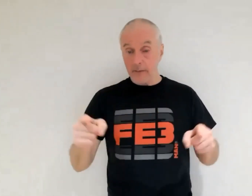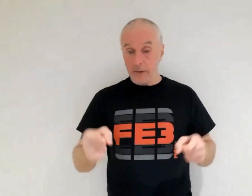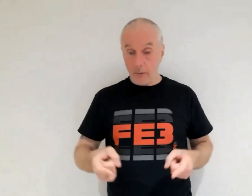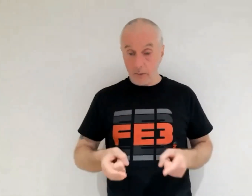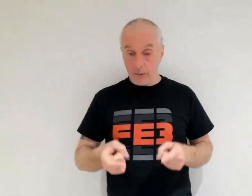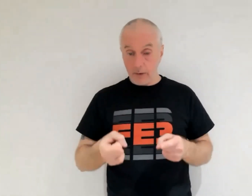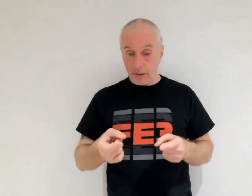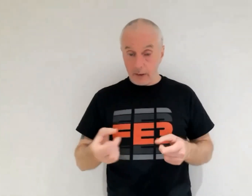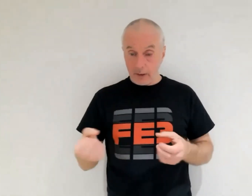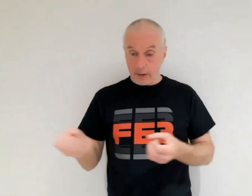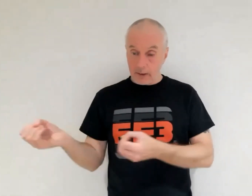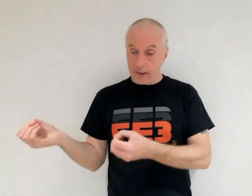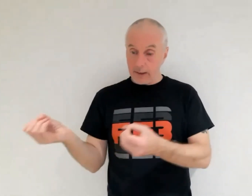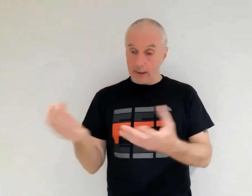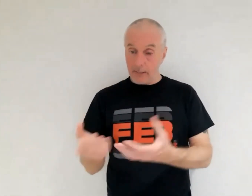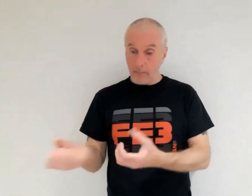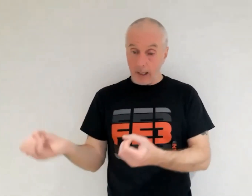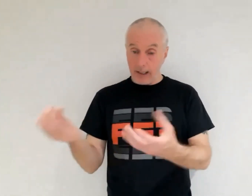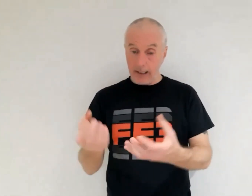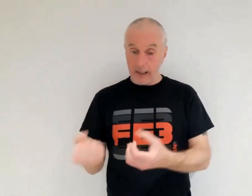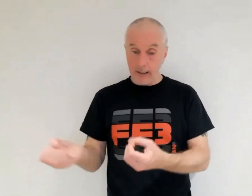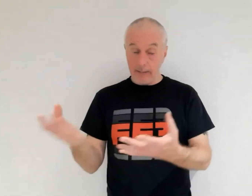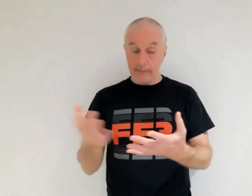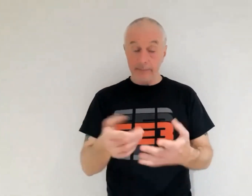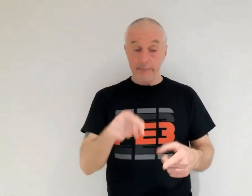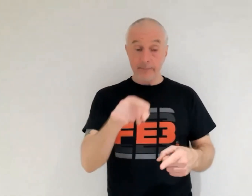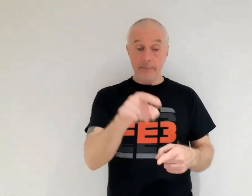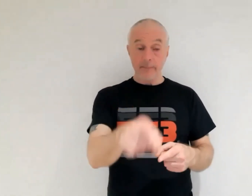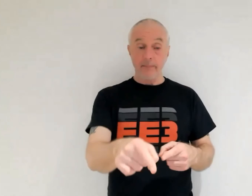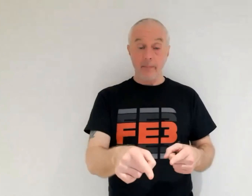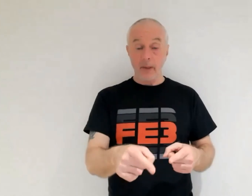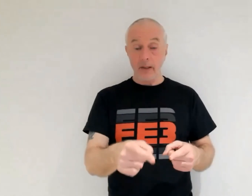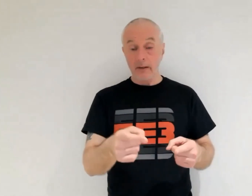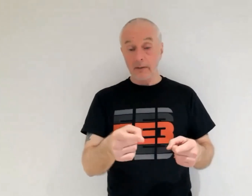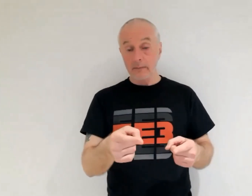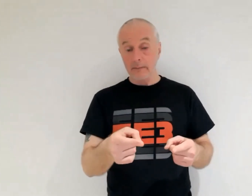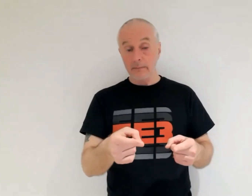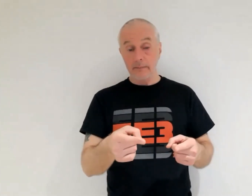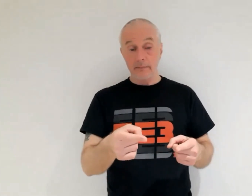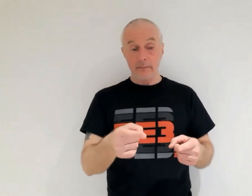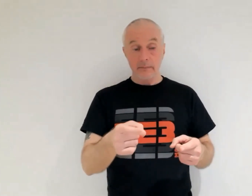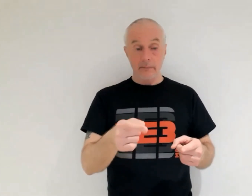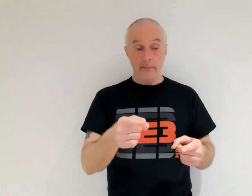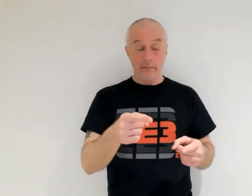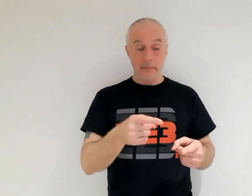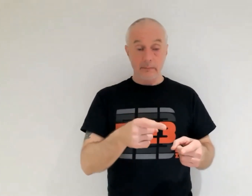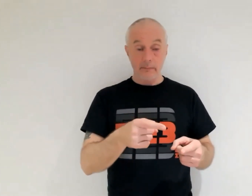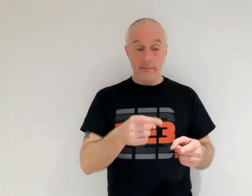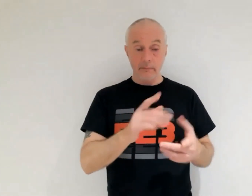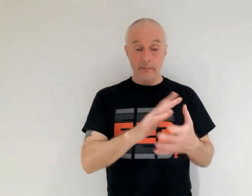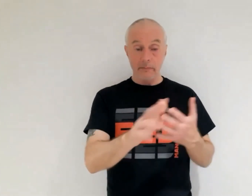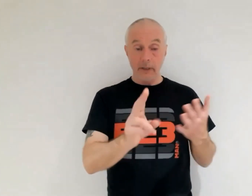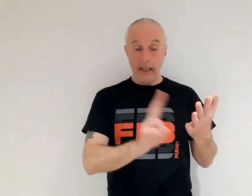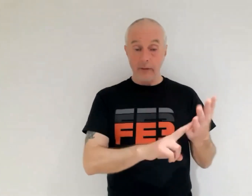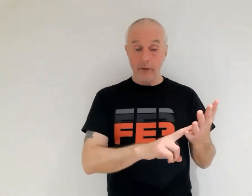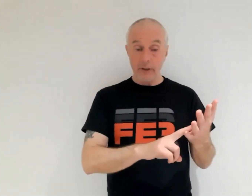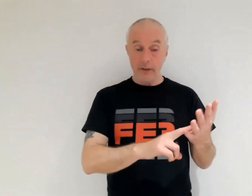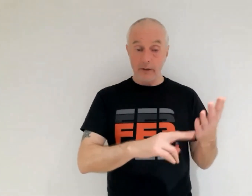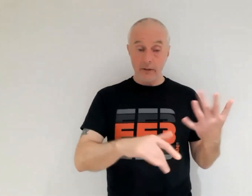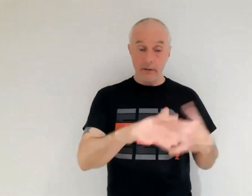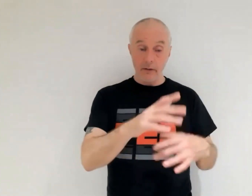programs that BEIS are looking to fund. So this is principally looking at hydrogen production with